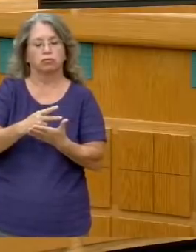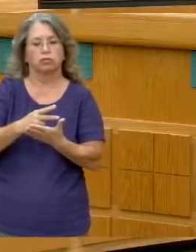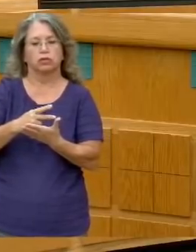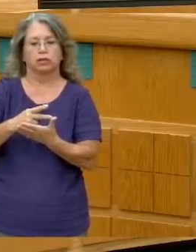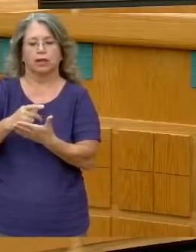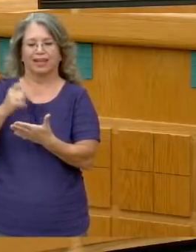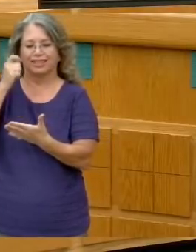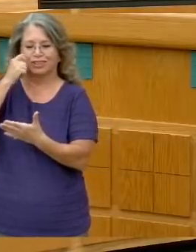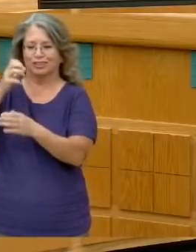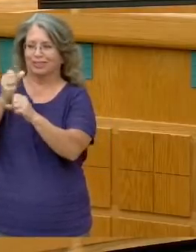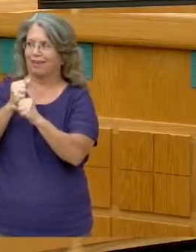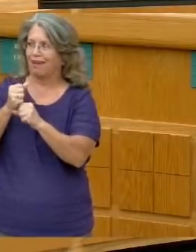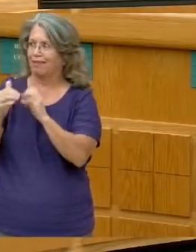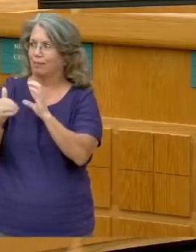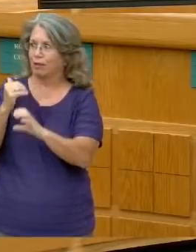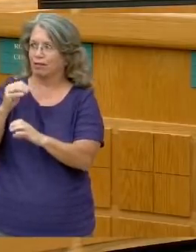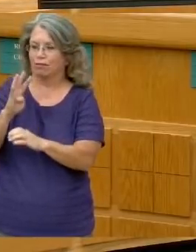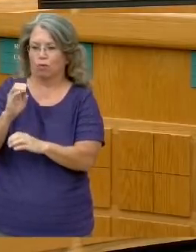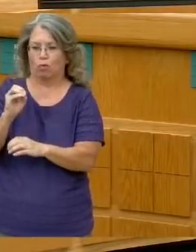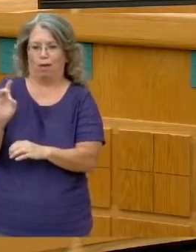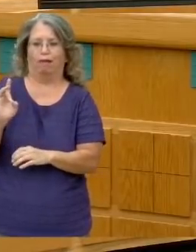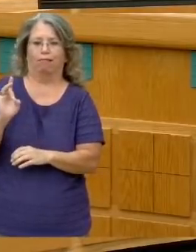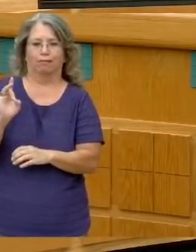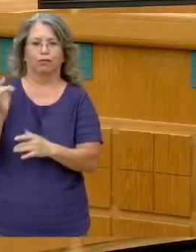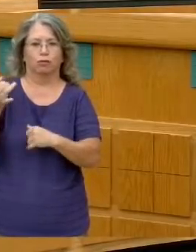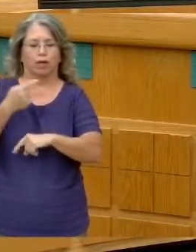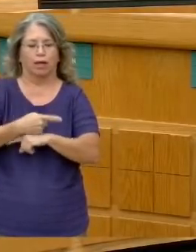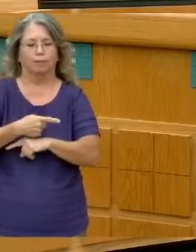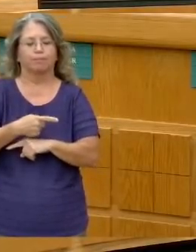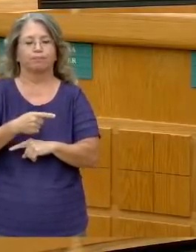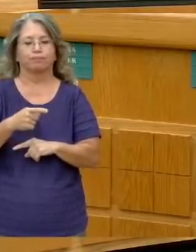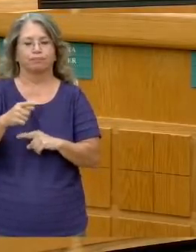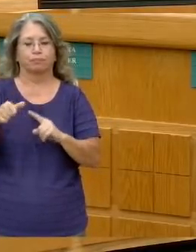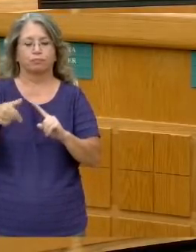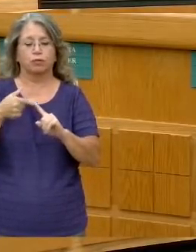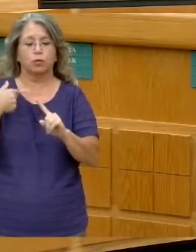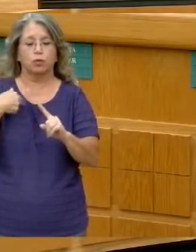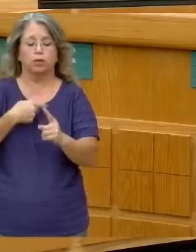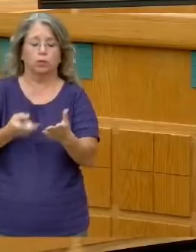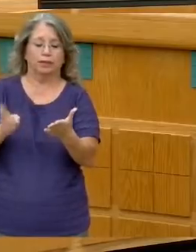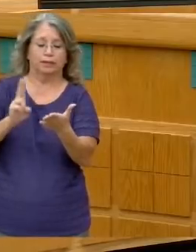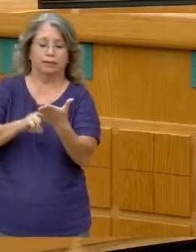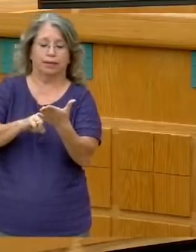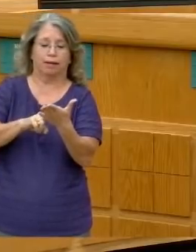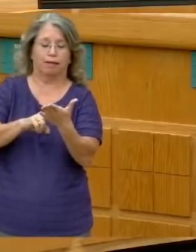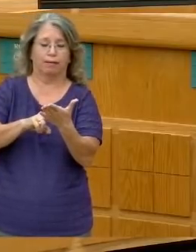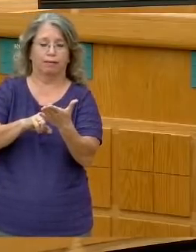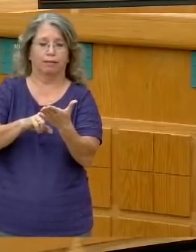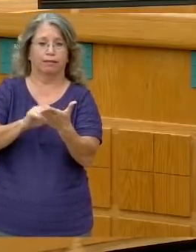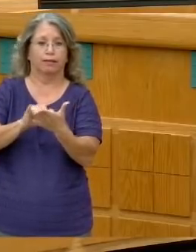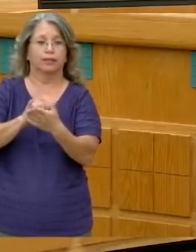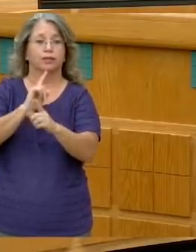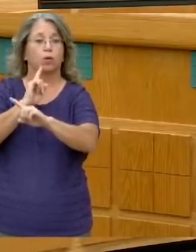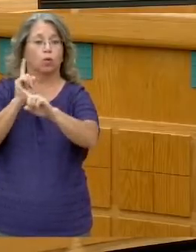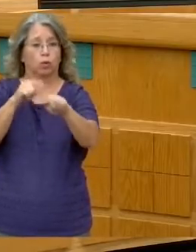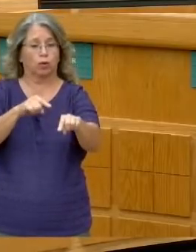at 4:08 today, and so when we sign this order, we make it available. We will